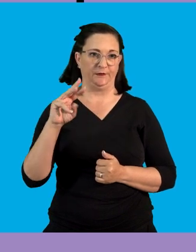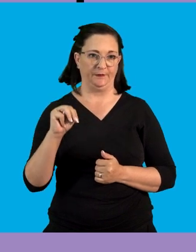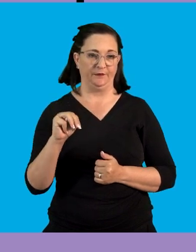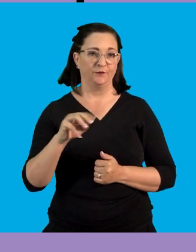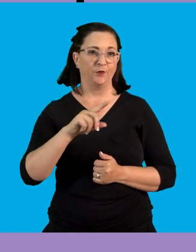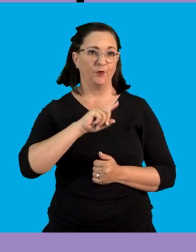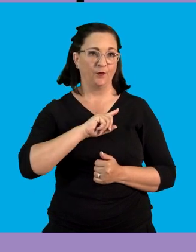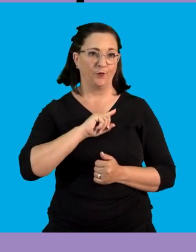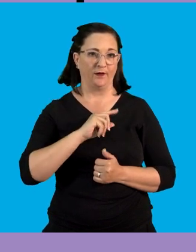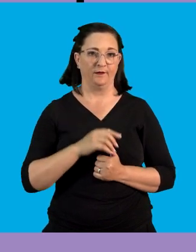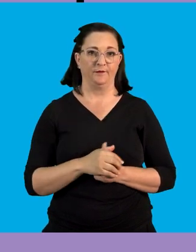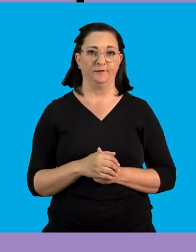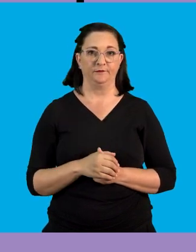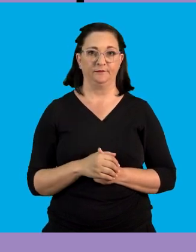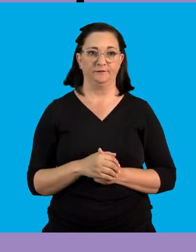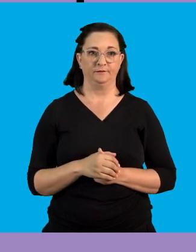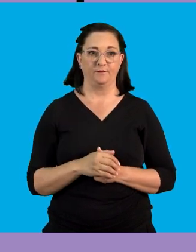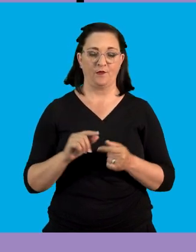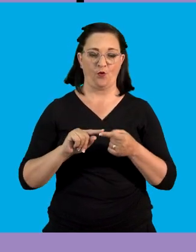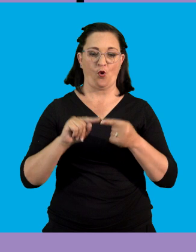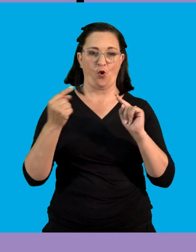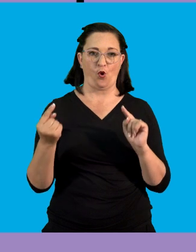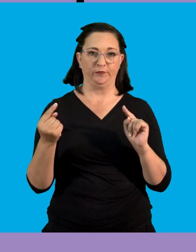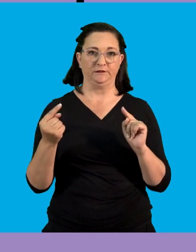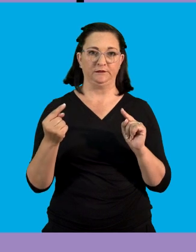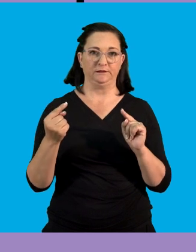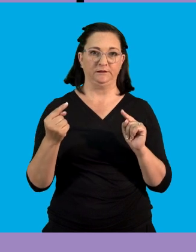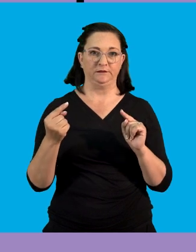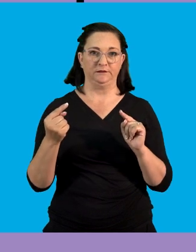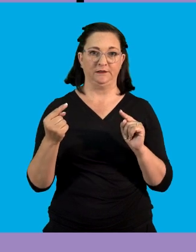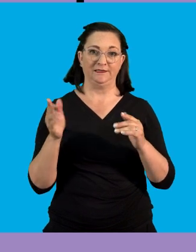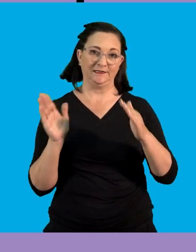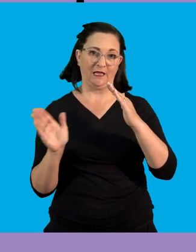centimeters. And that is because opposite